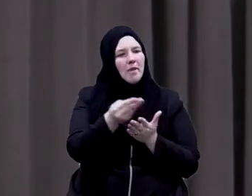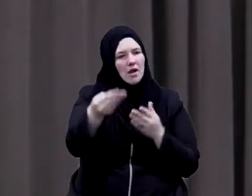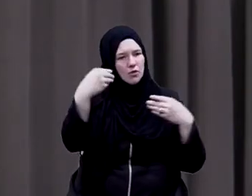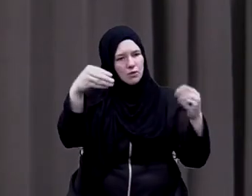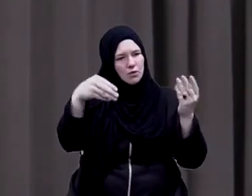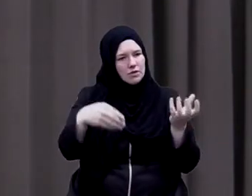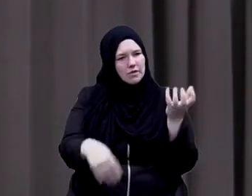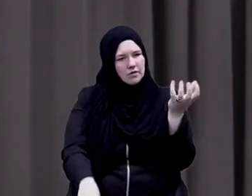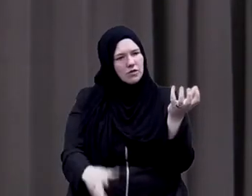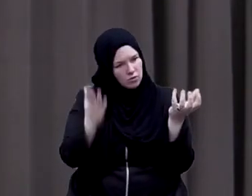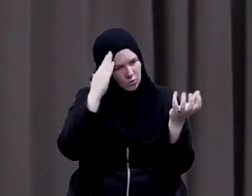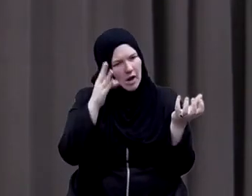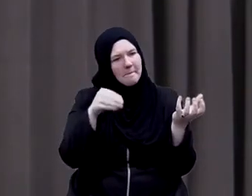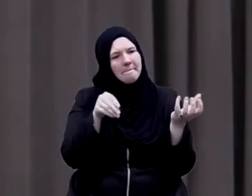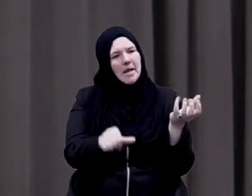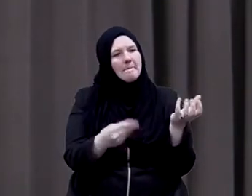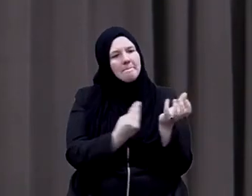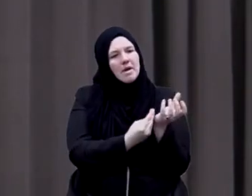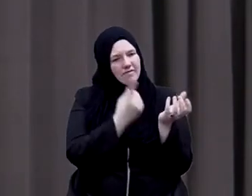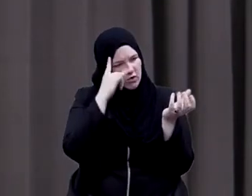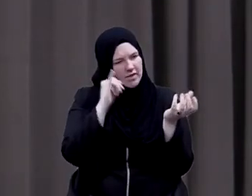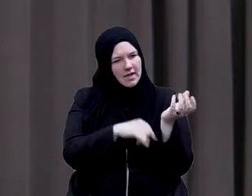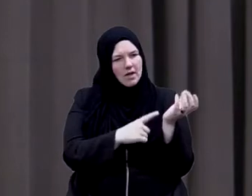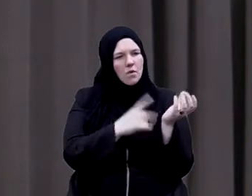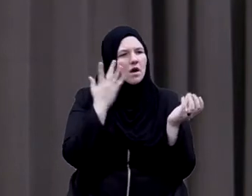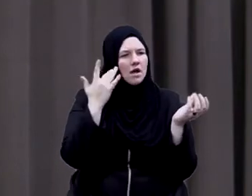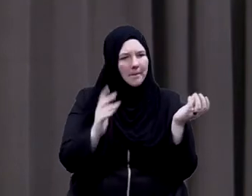Do you know why you pay money for it?